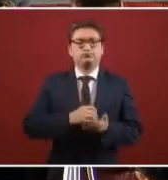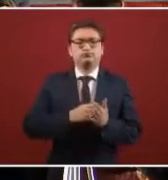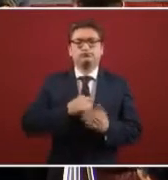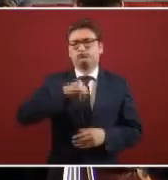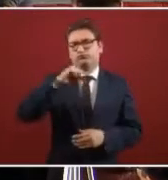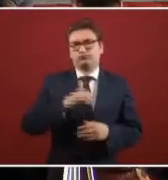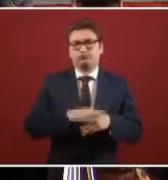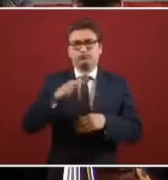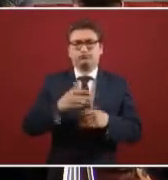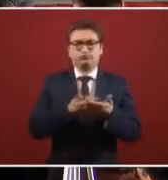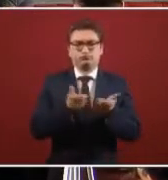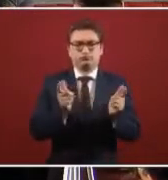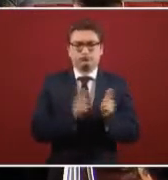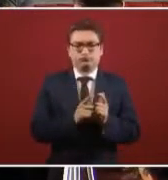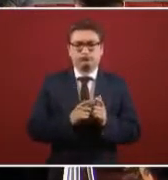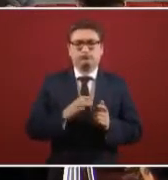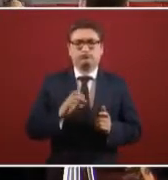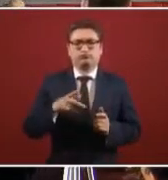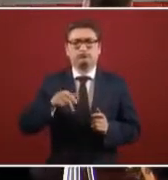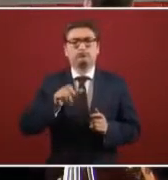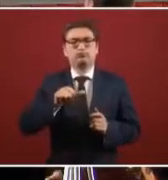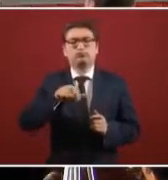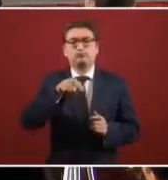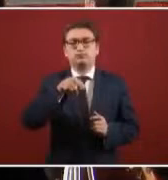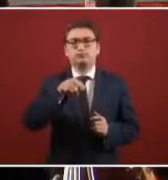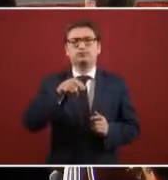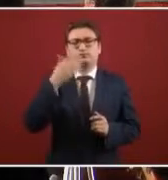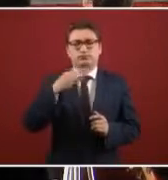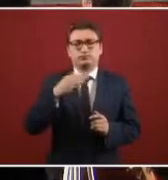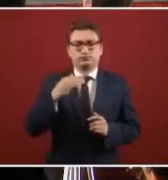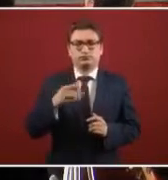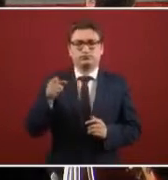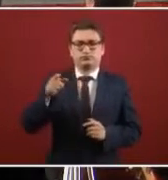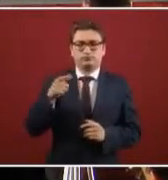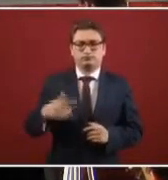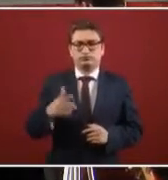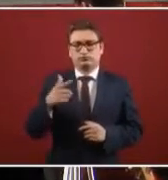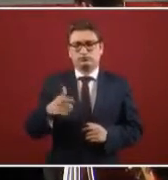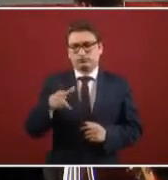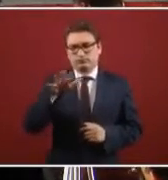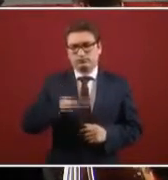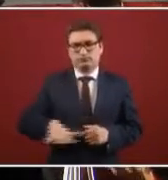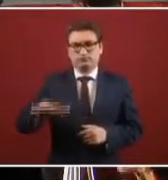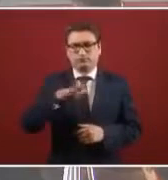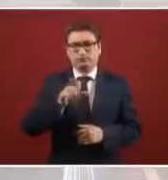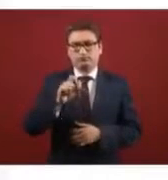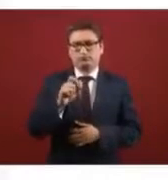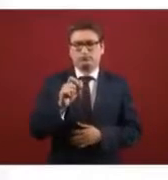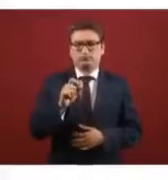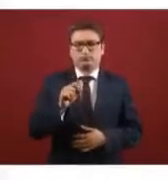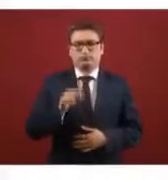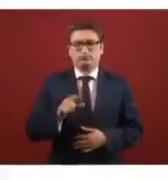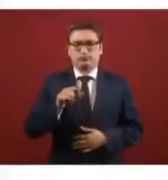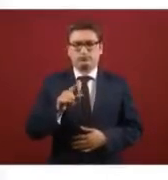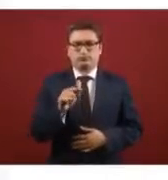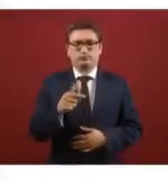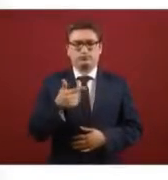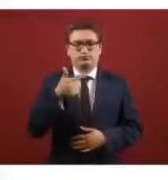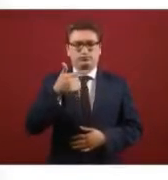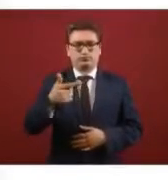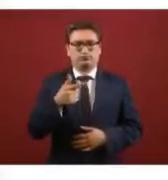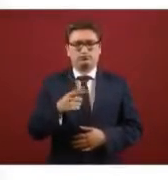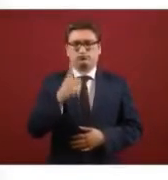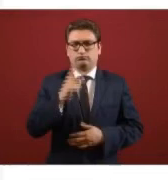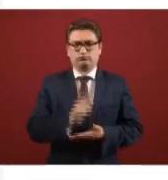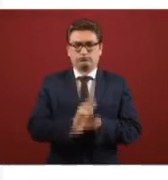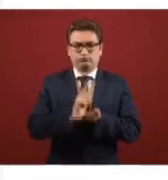encontramos price con el one grupo was Cerca found Gasolineras with the en group Guanajuato, Cerca a Gasolineras 20 in pesos de 77 centavos por litro,